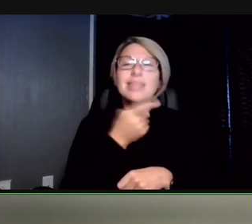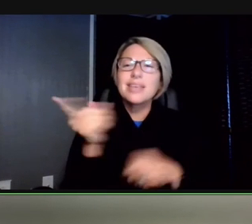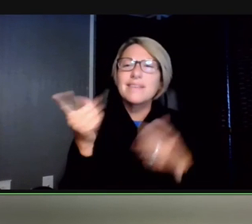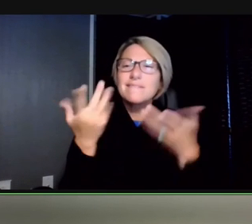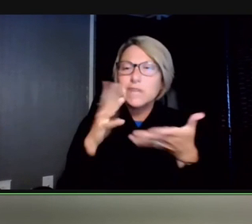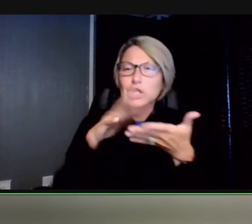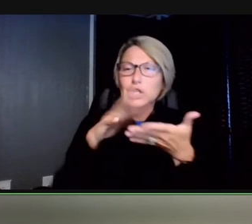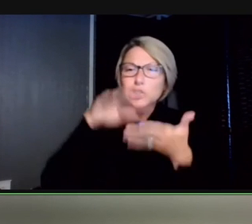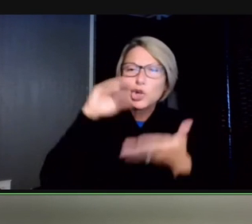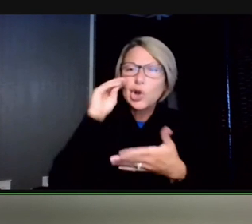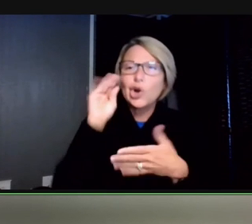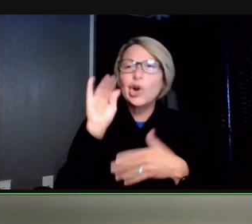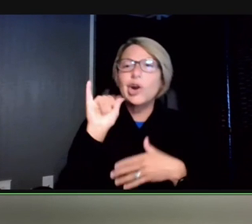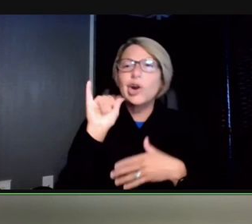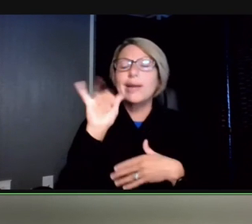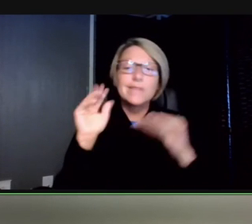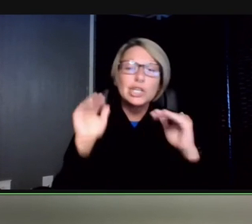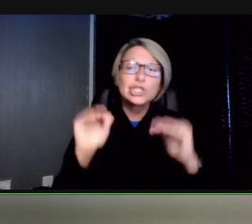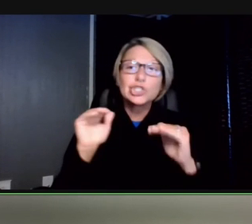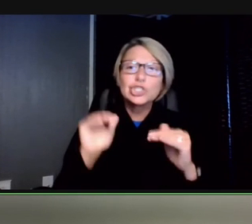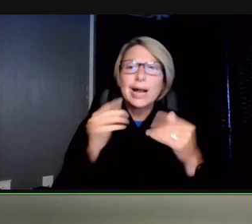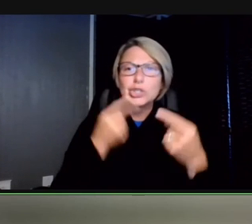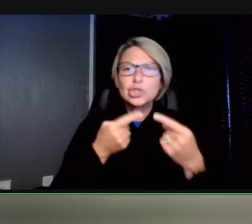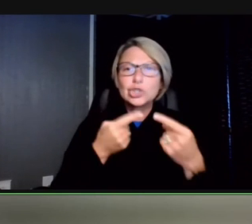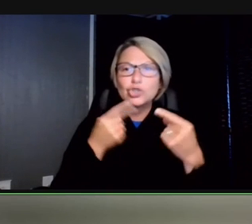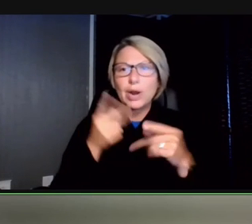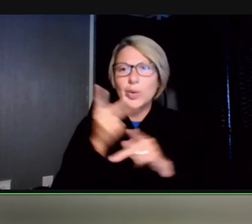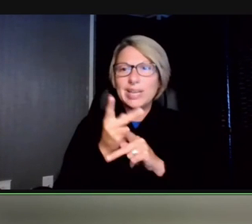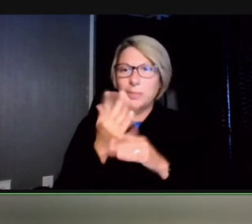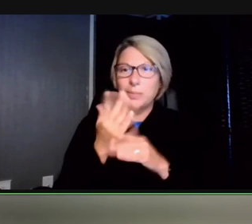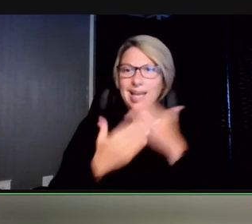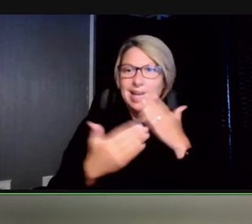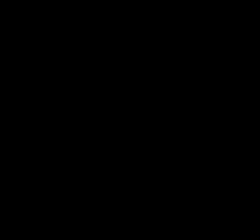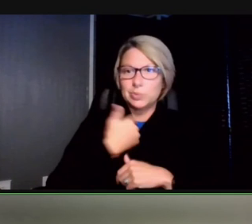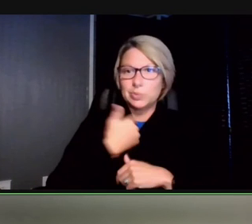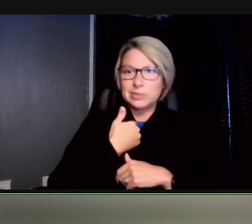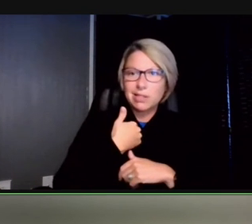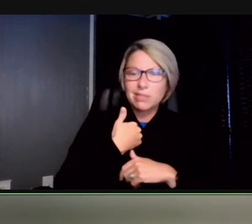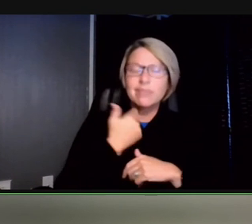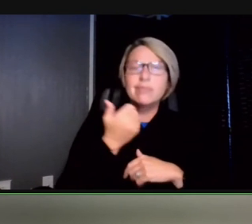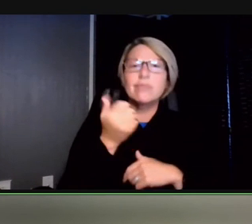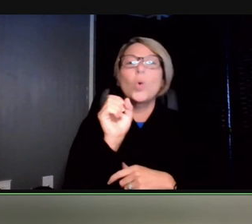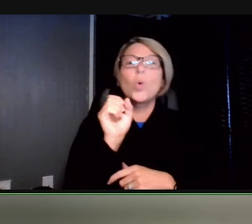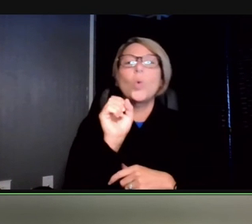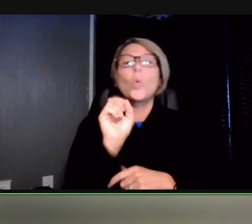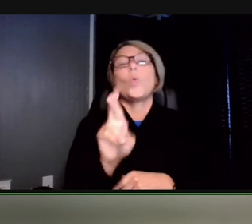keeping hands to self, or that the child has